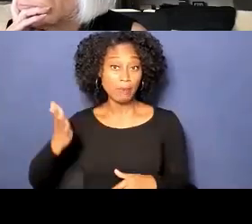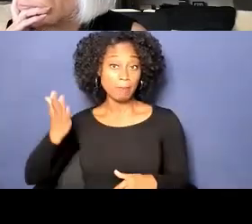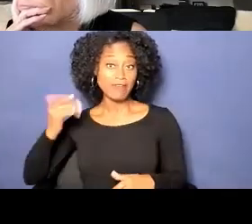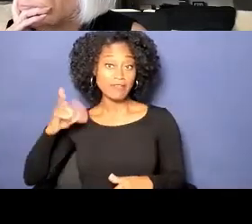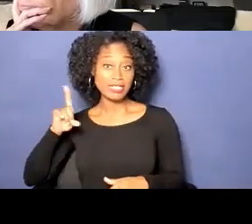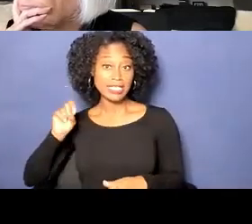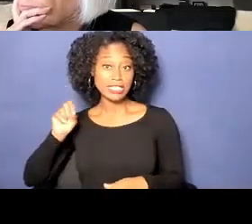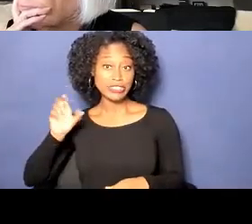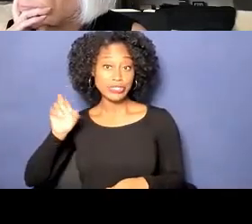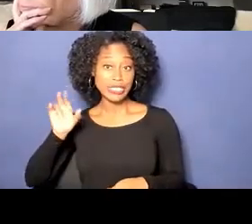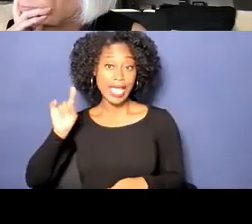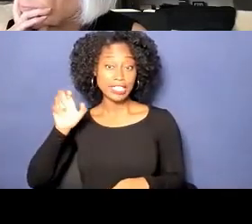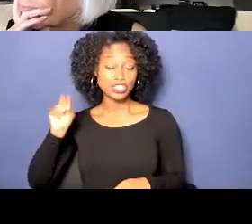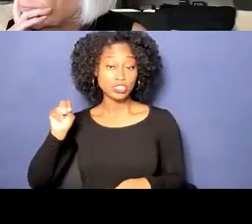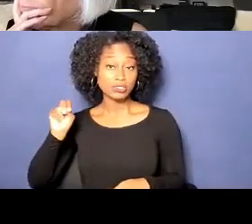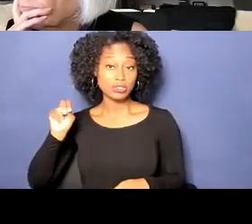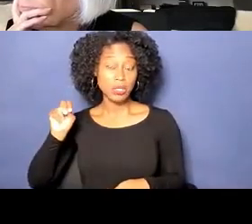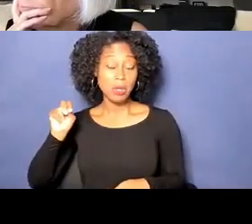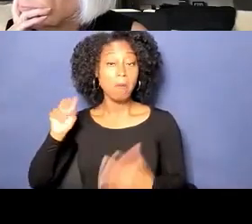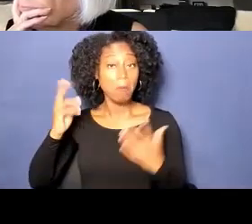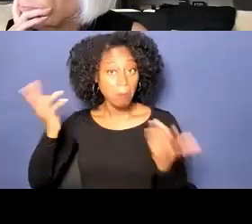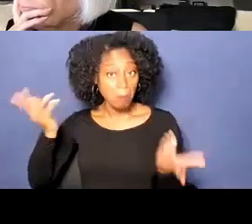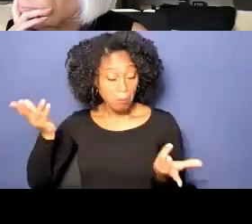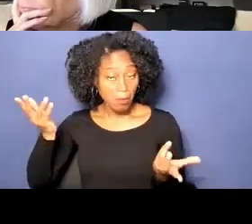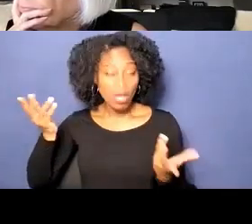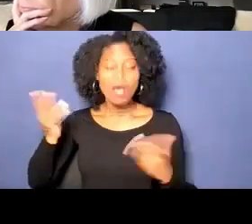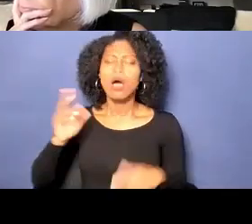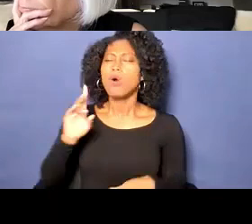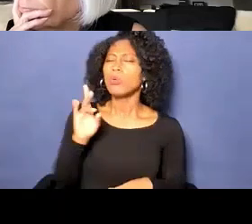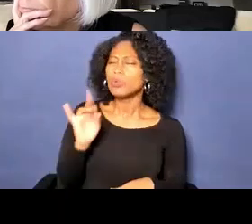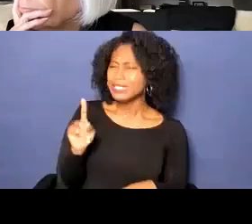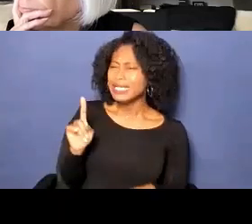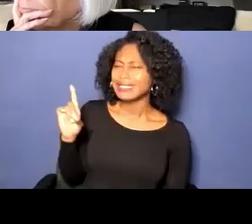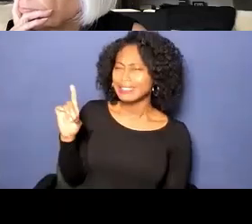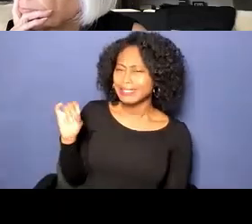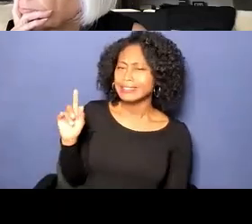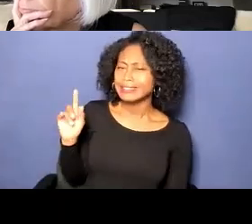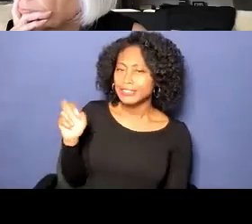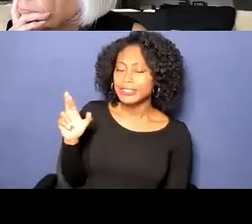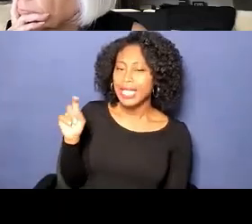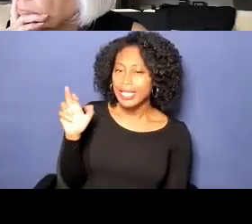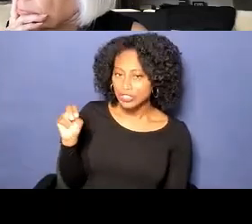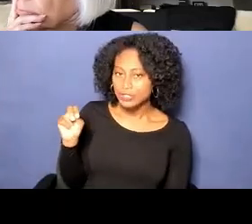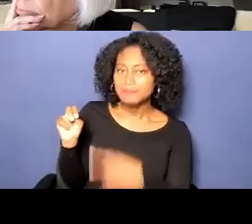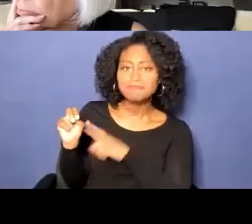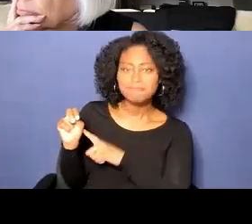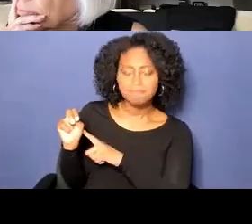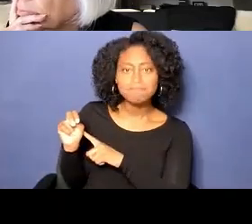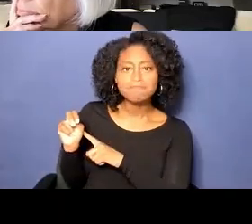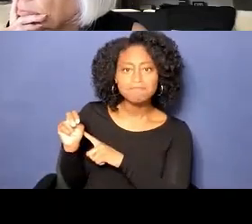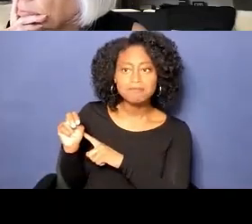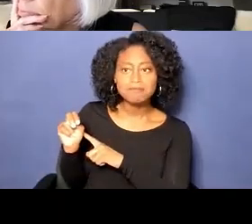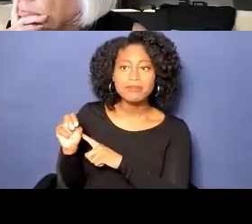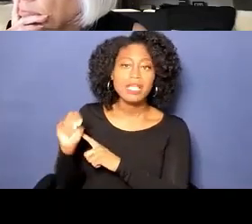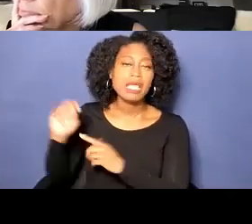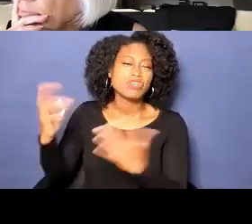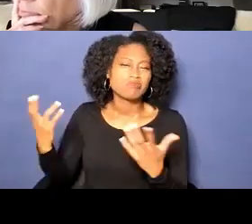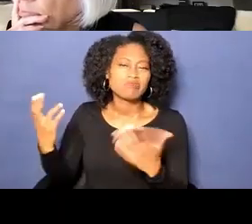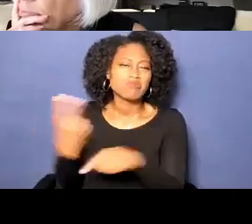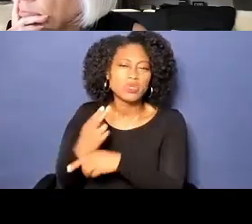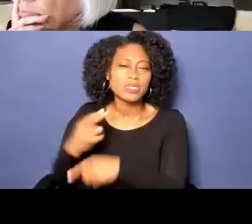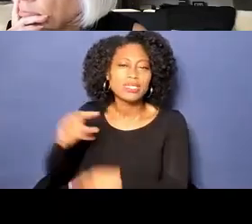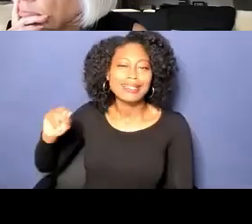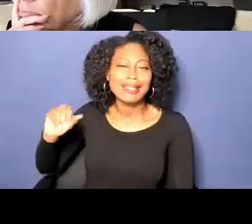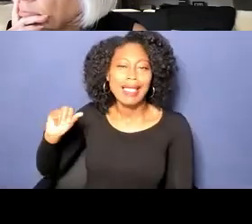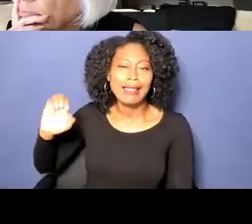questions about that. So it's not necessarily, oh, so you did your dissertation, for example, it's complete, and that uses something like, say, the NAEP data, and that you're